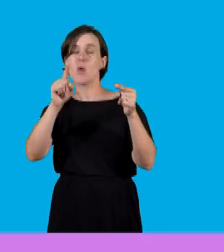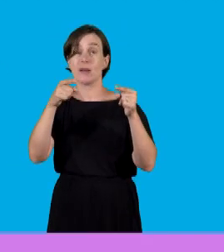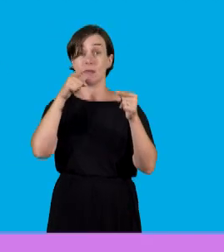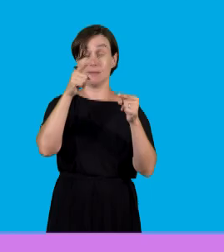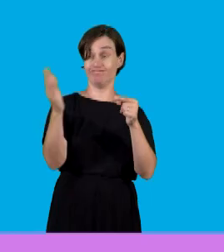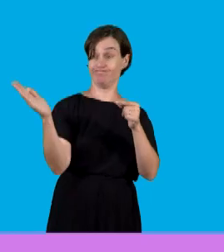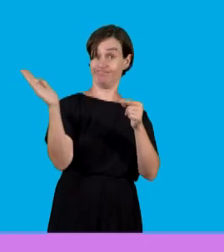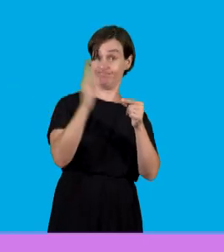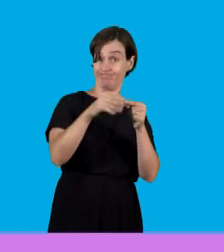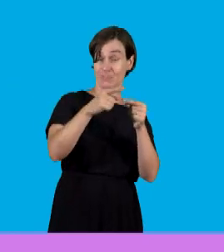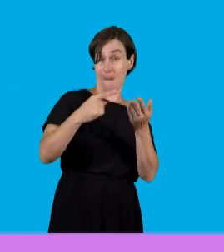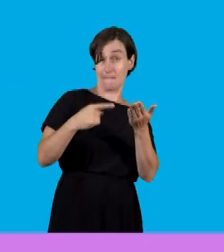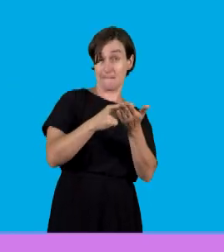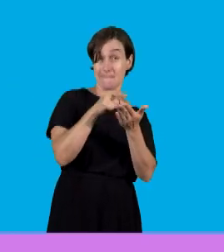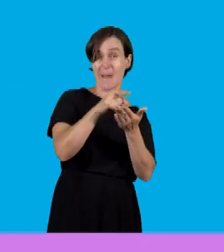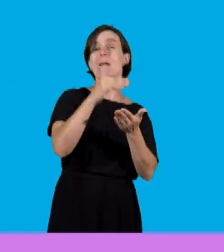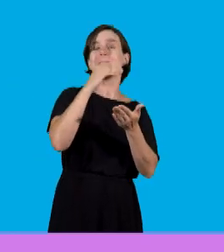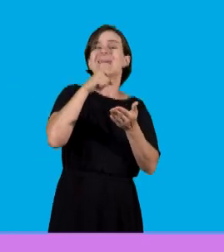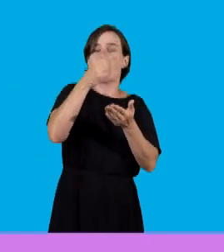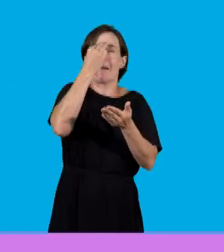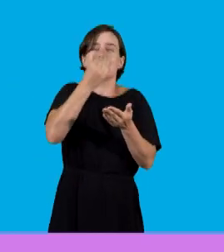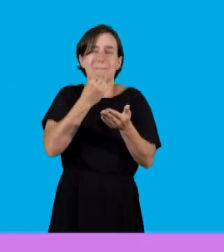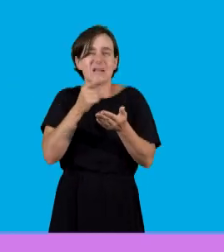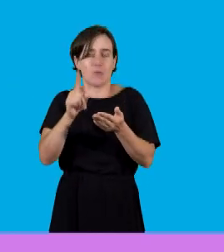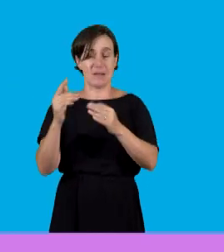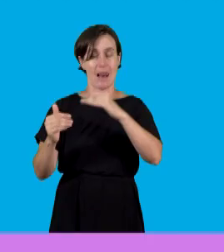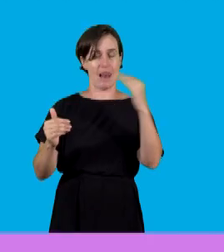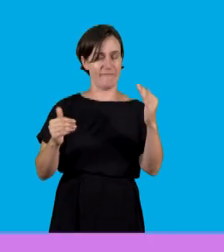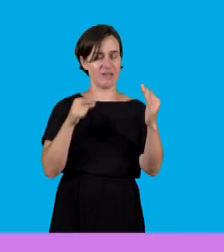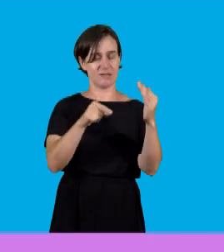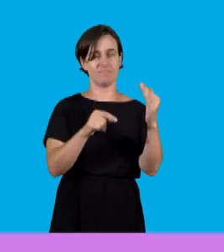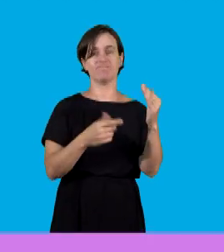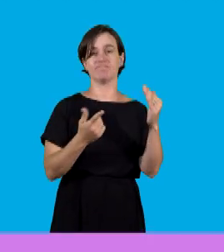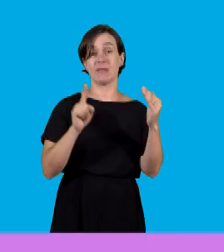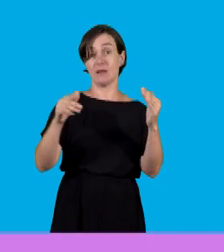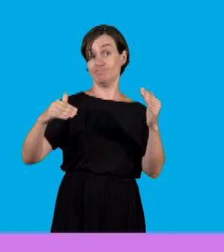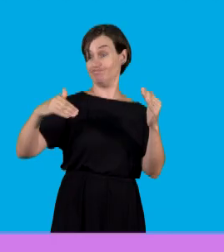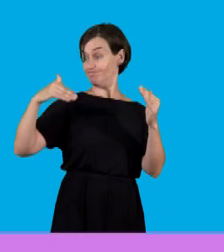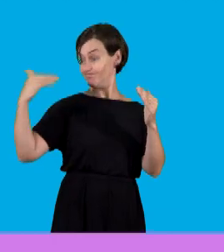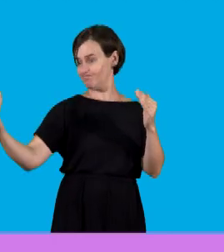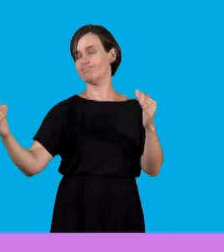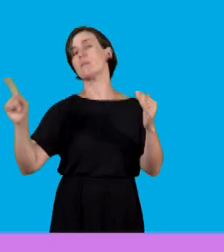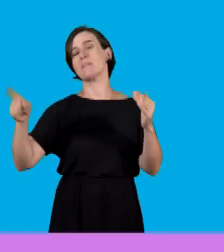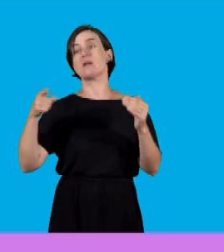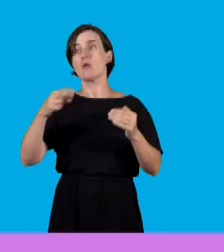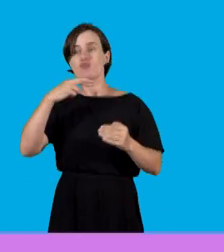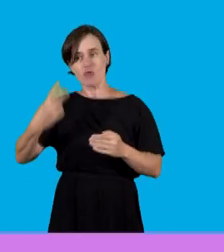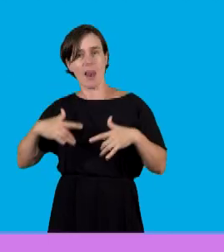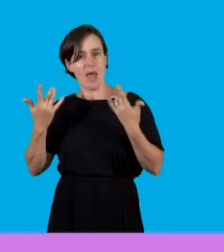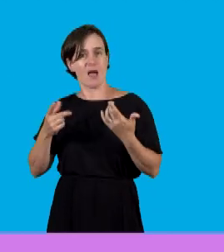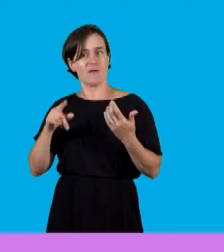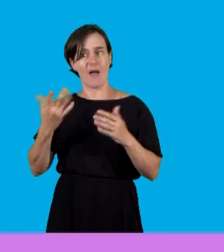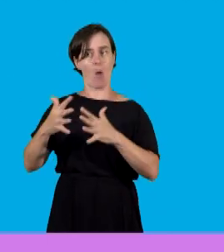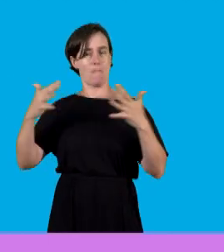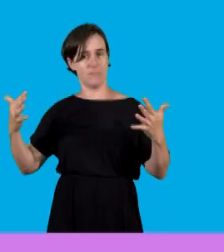what does this mean? This means whatever we have that says on the map should be on our left-hand side, and what it says is in reality should be on